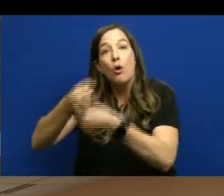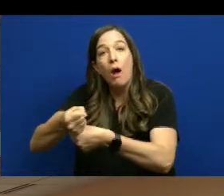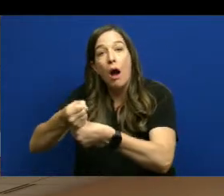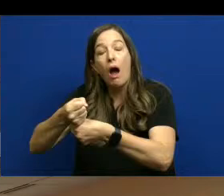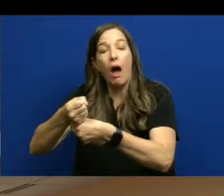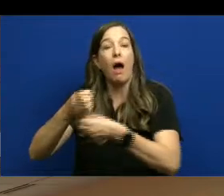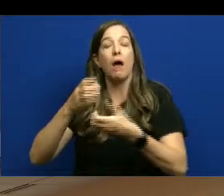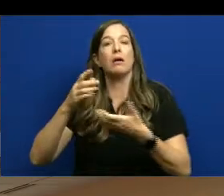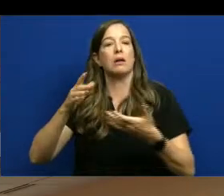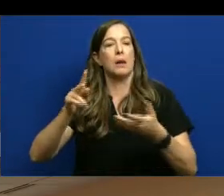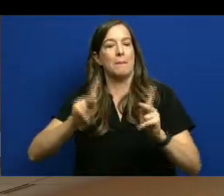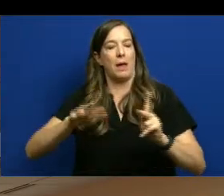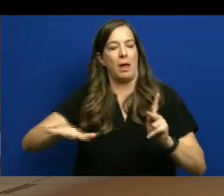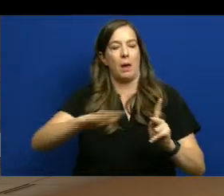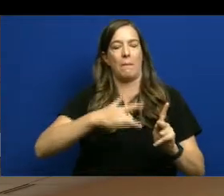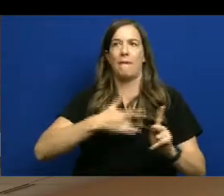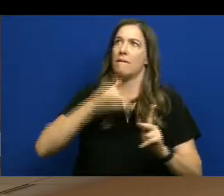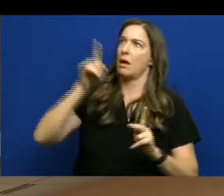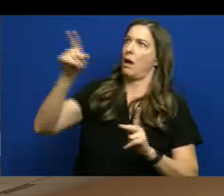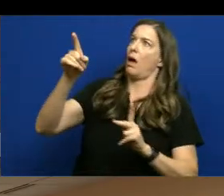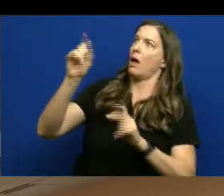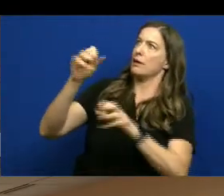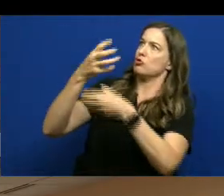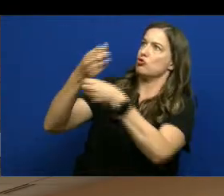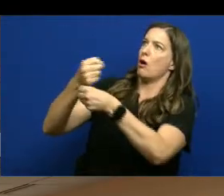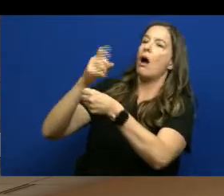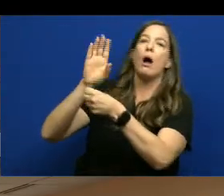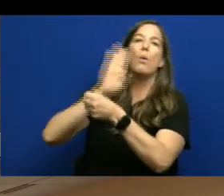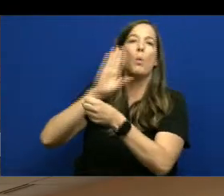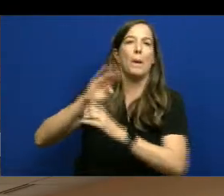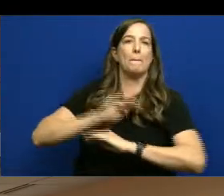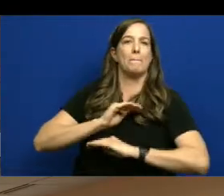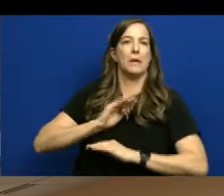The National Association of the Deaf works with